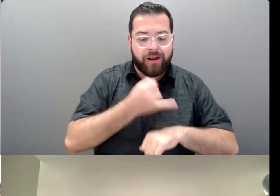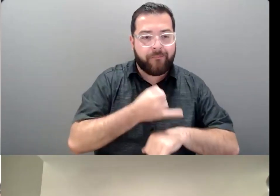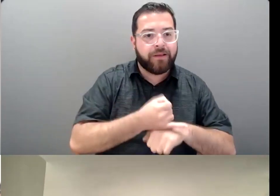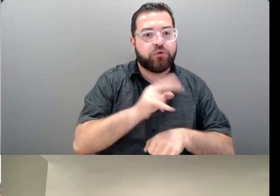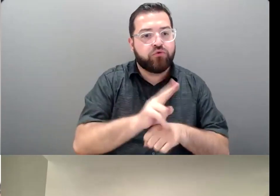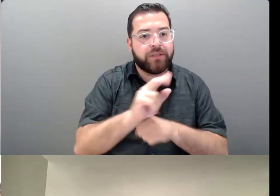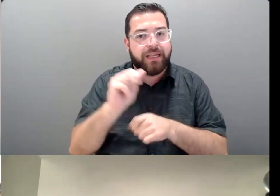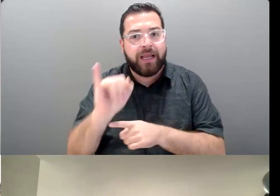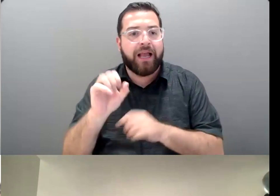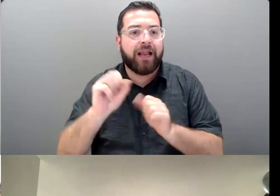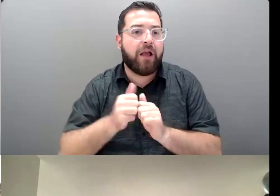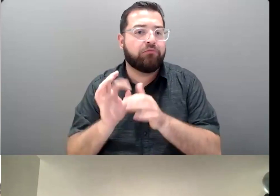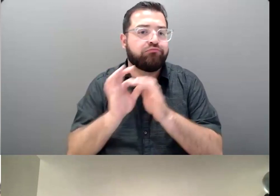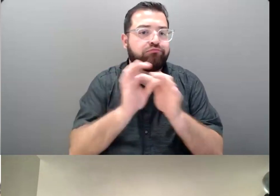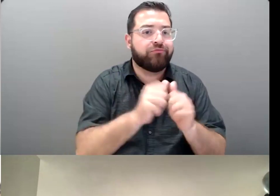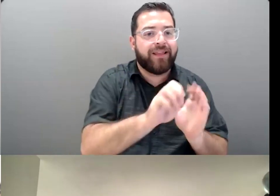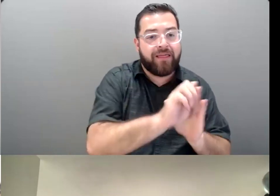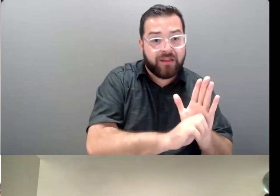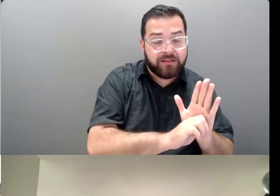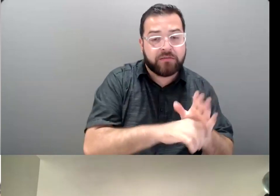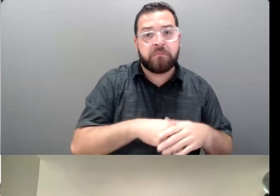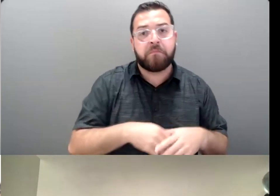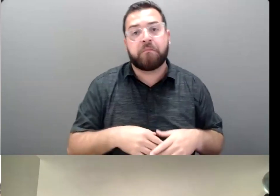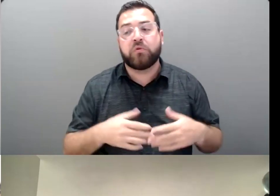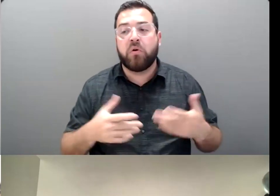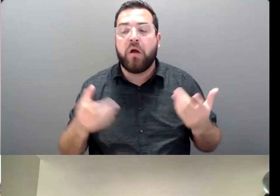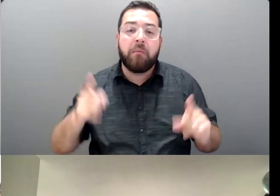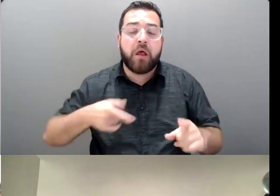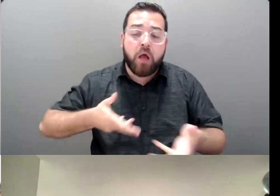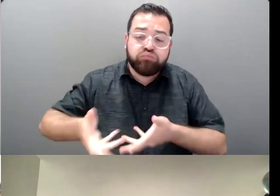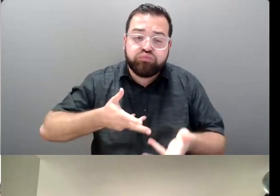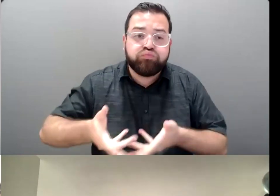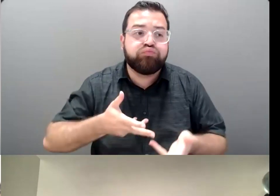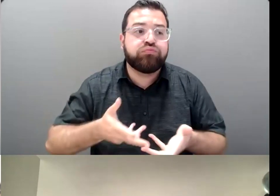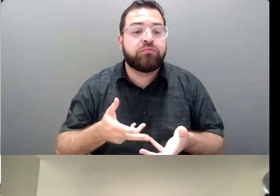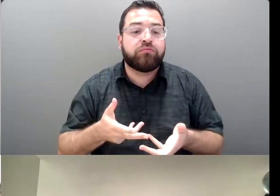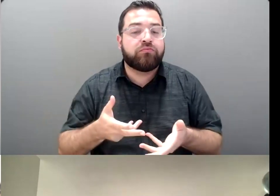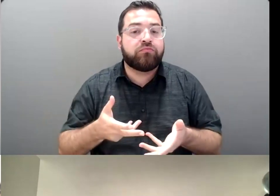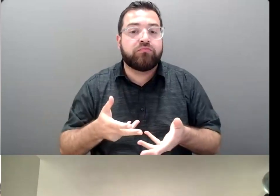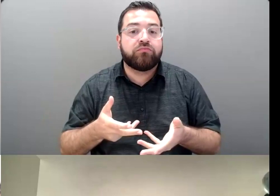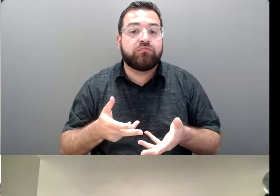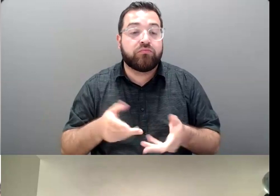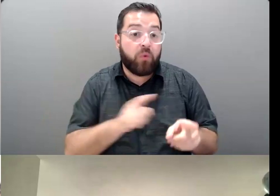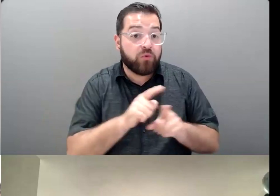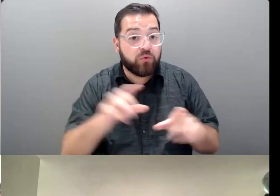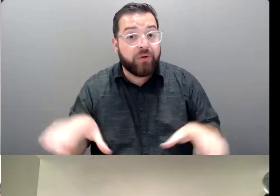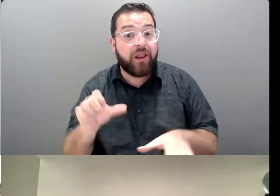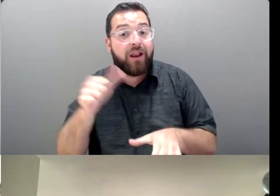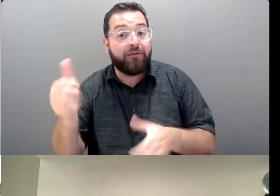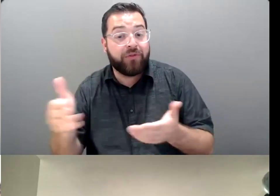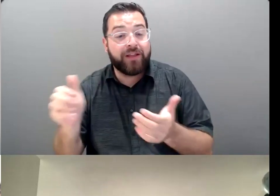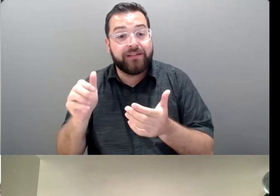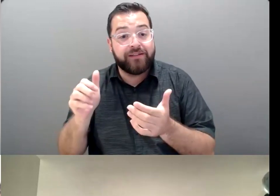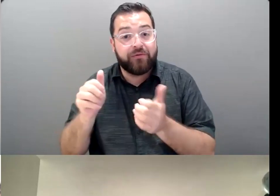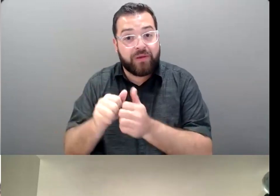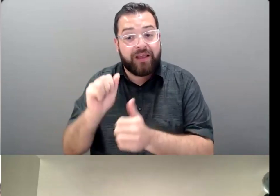so when I was talking with y'all, I'm doing a bunch of other things with AI too, like you all are, and I